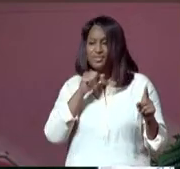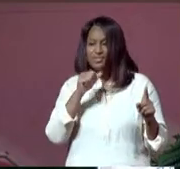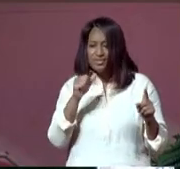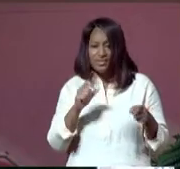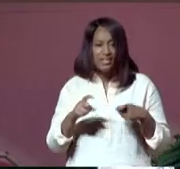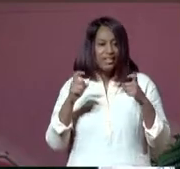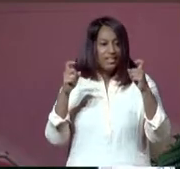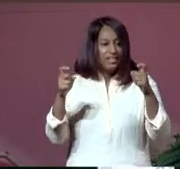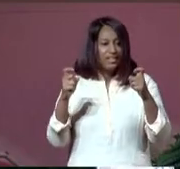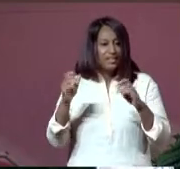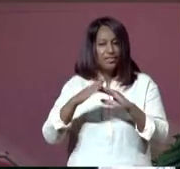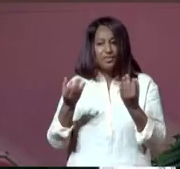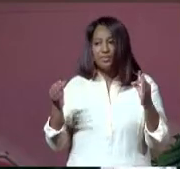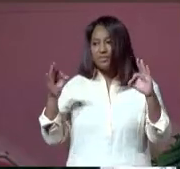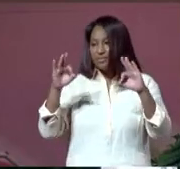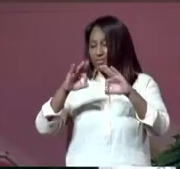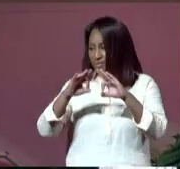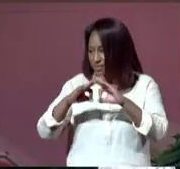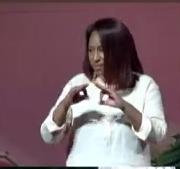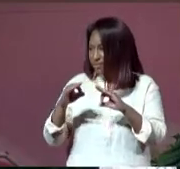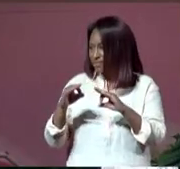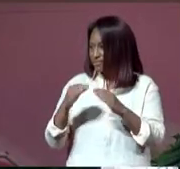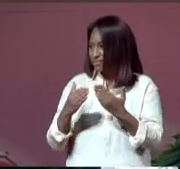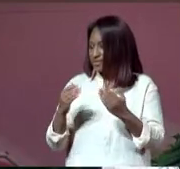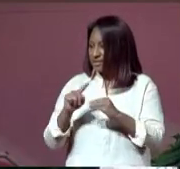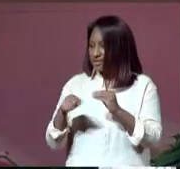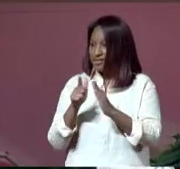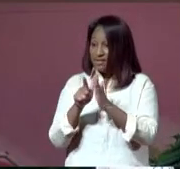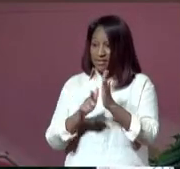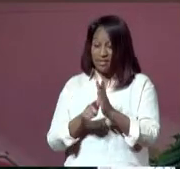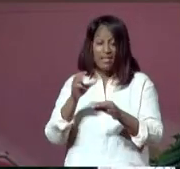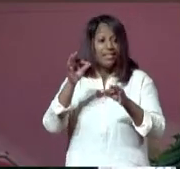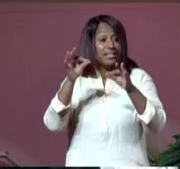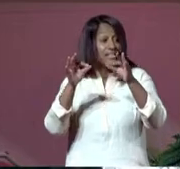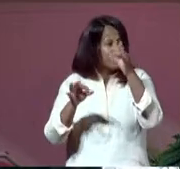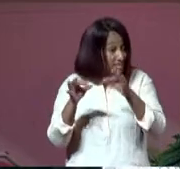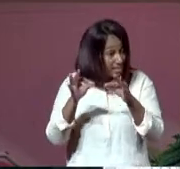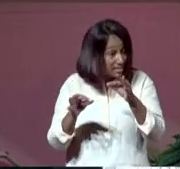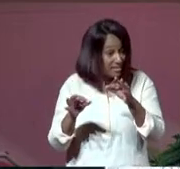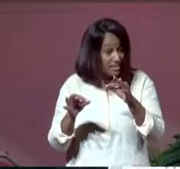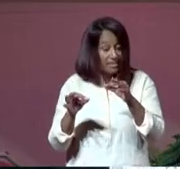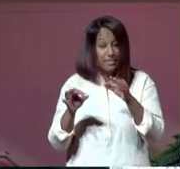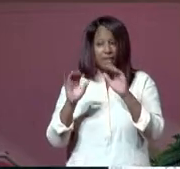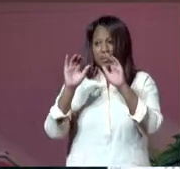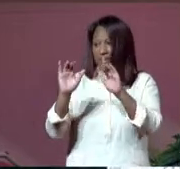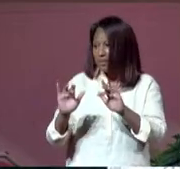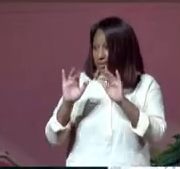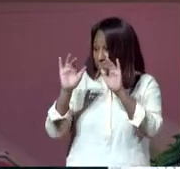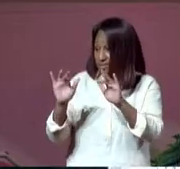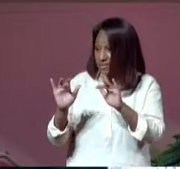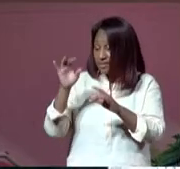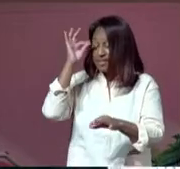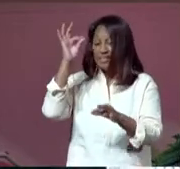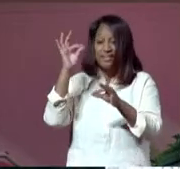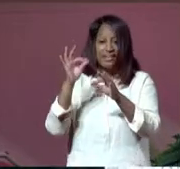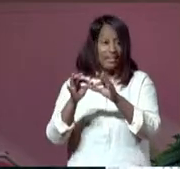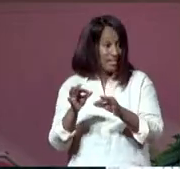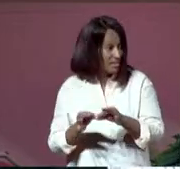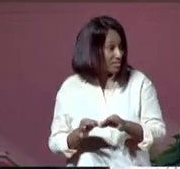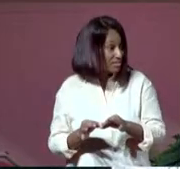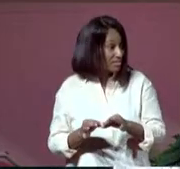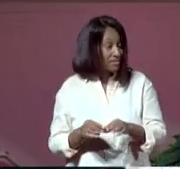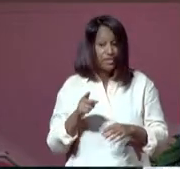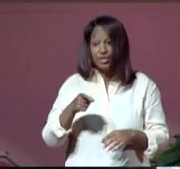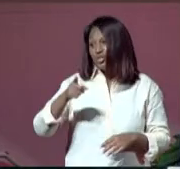the more important matters of the law, justice, mercy, faithfulness.